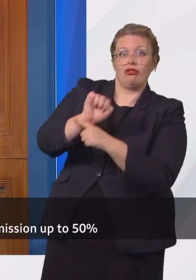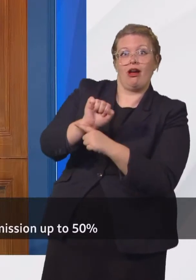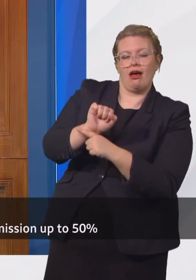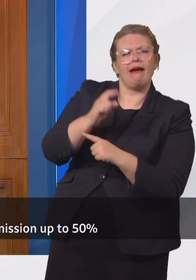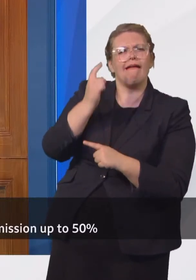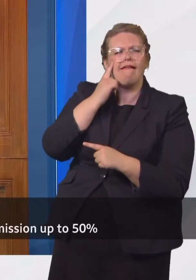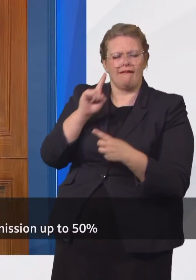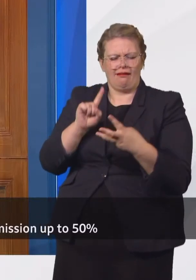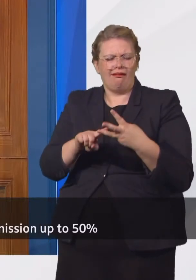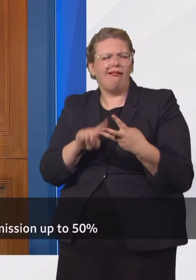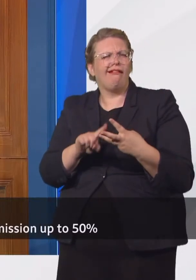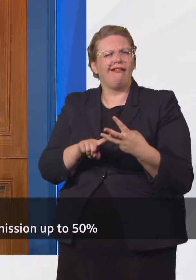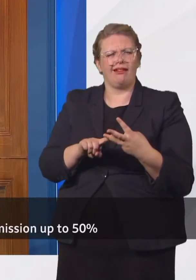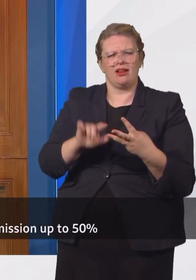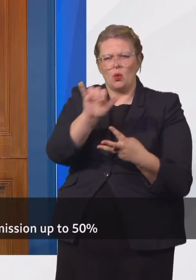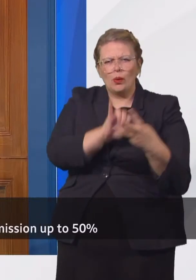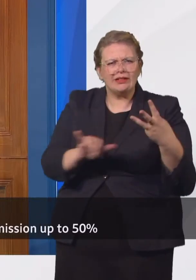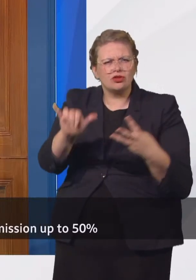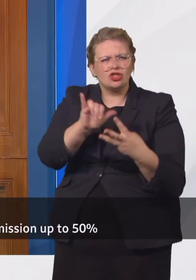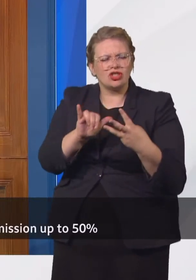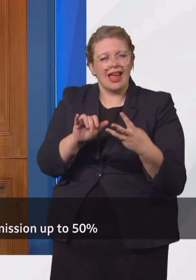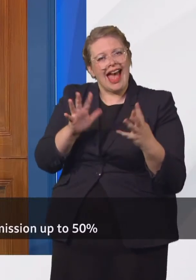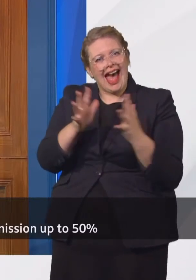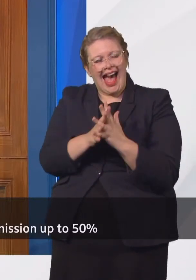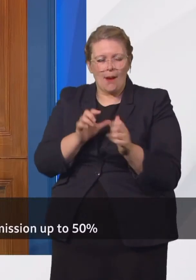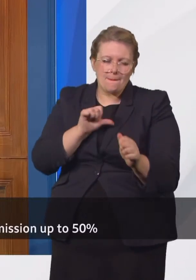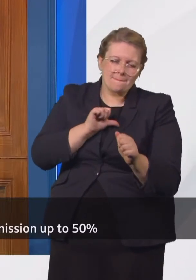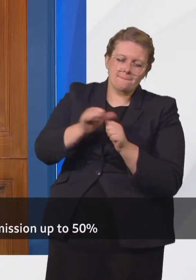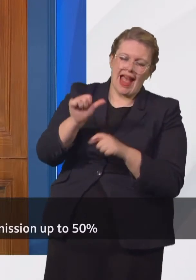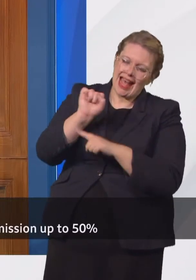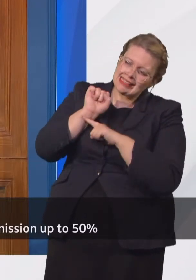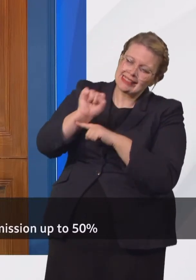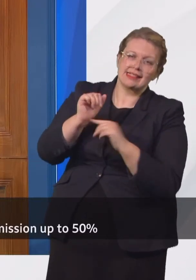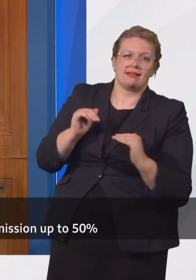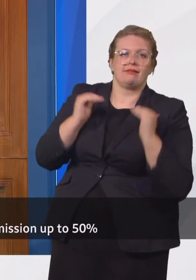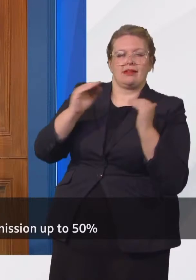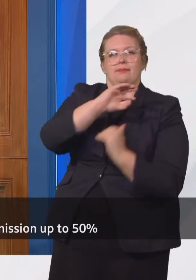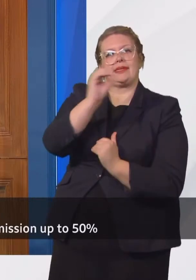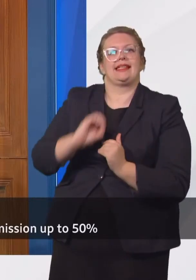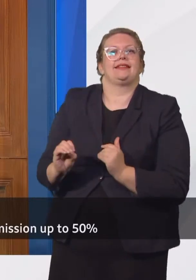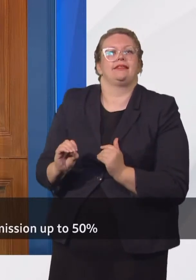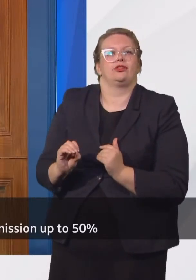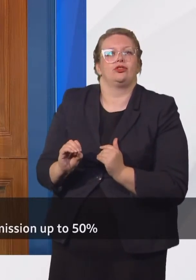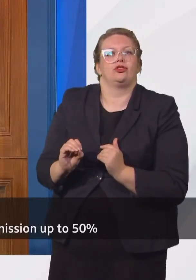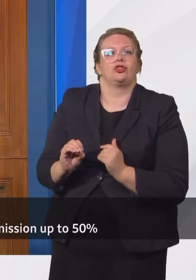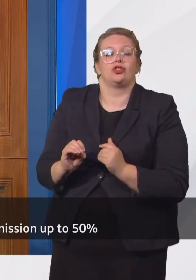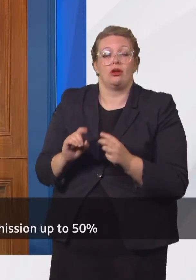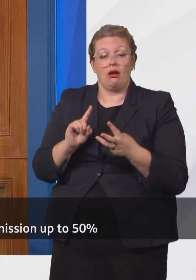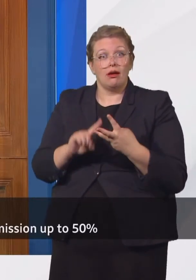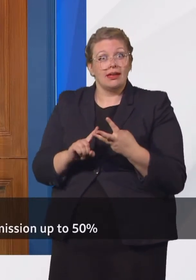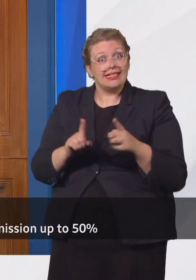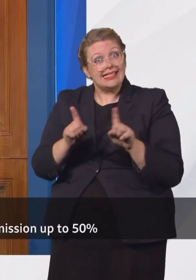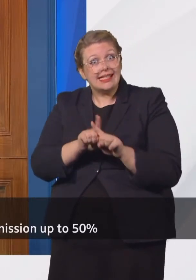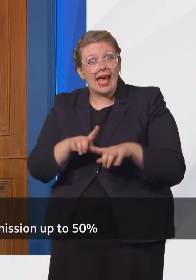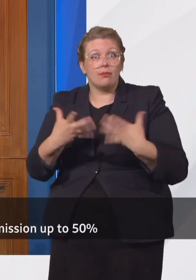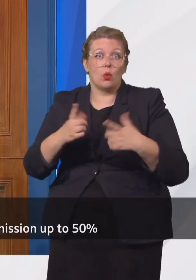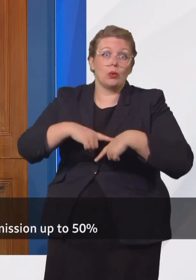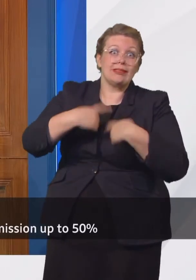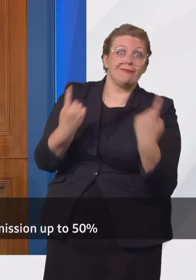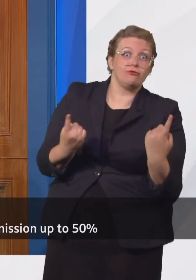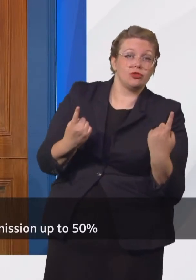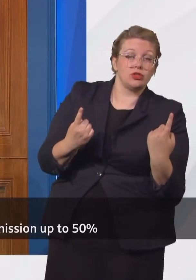then of which give you the highest boost, which perhaps give you the broadest boost against a range